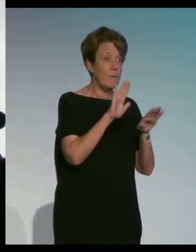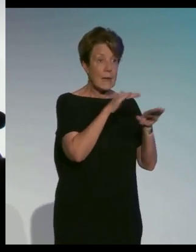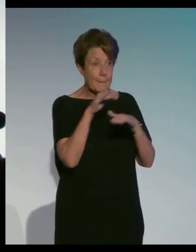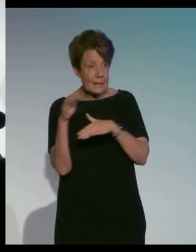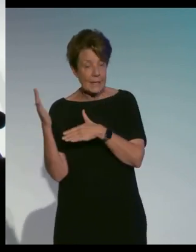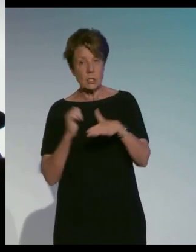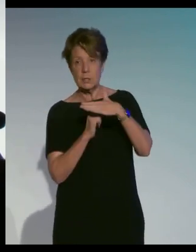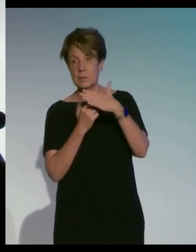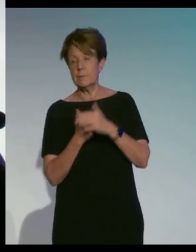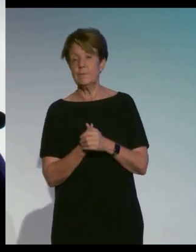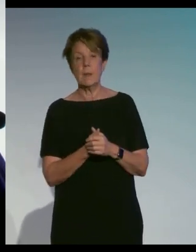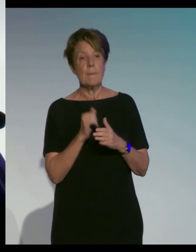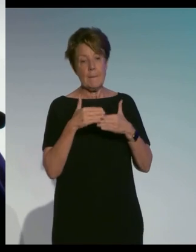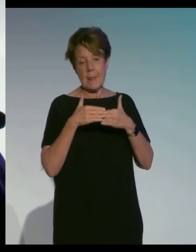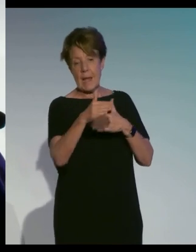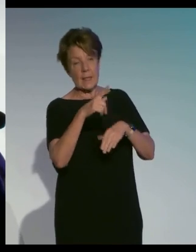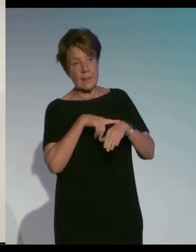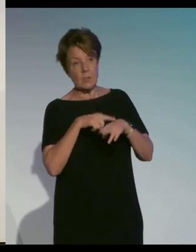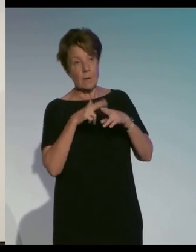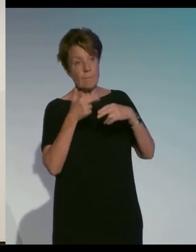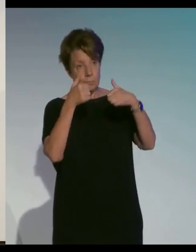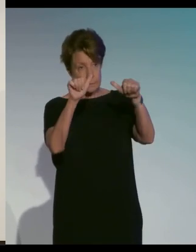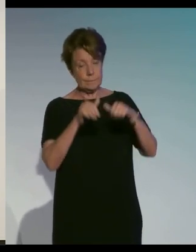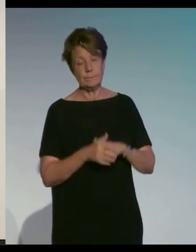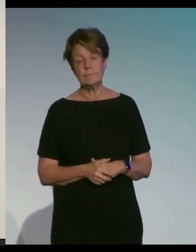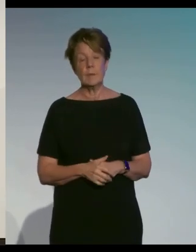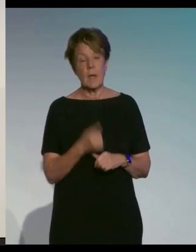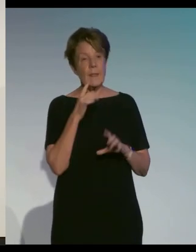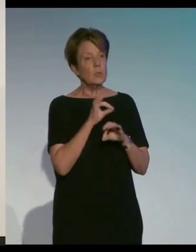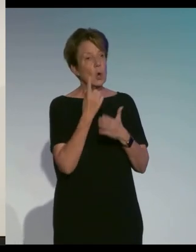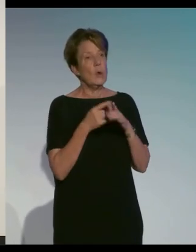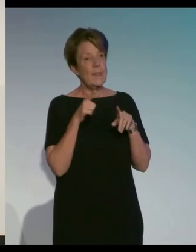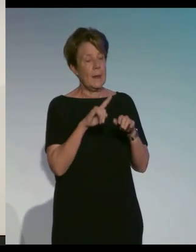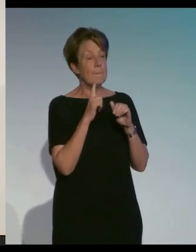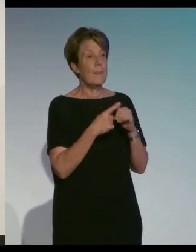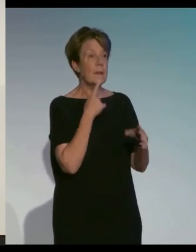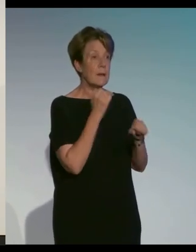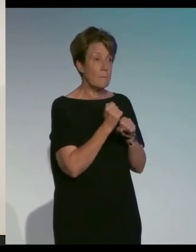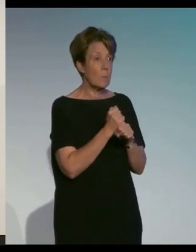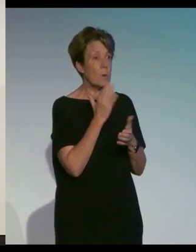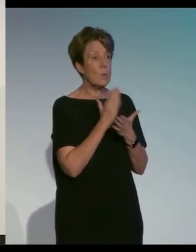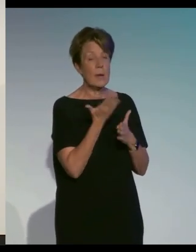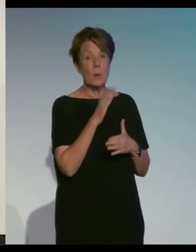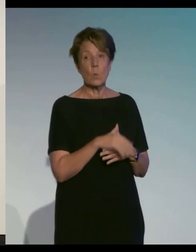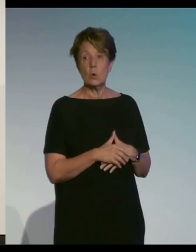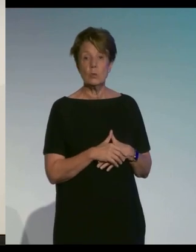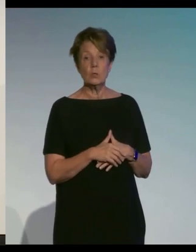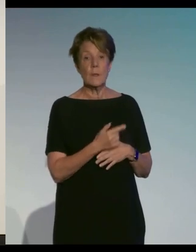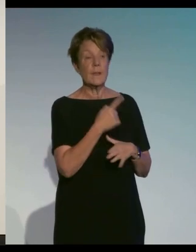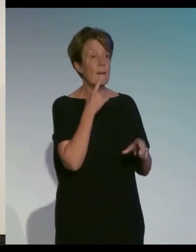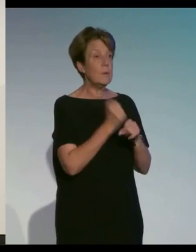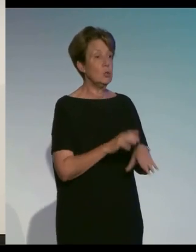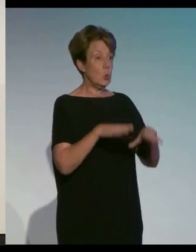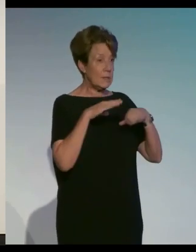result? I don't think it's only that. It's the will of the government to actually take the